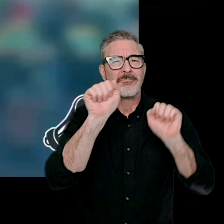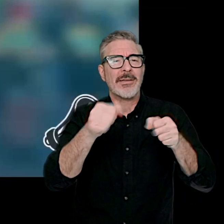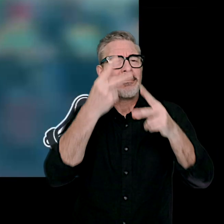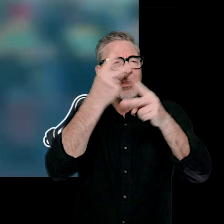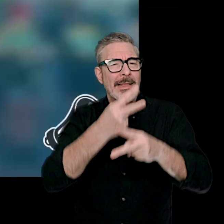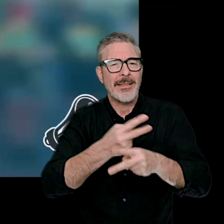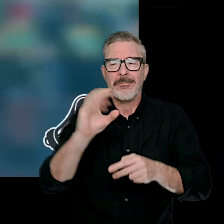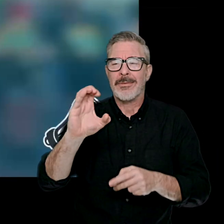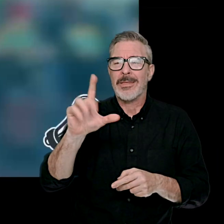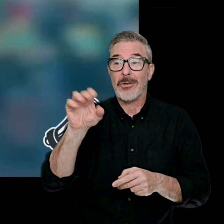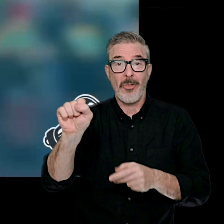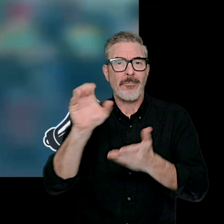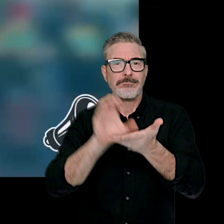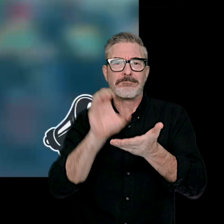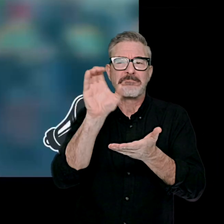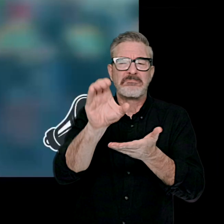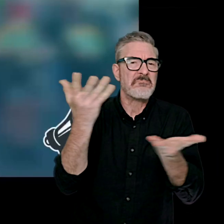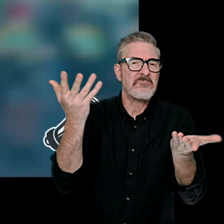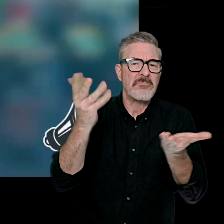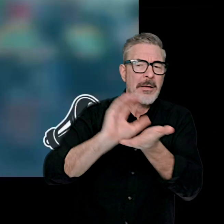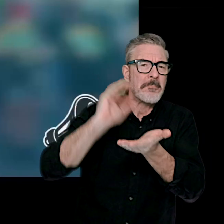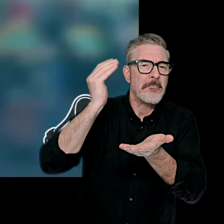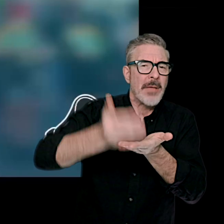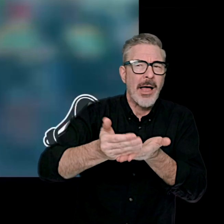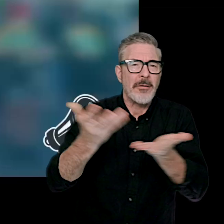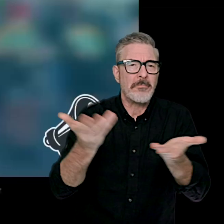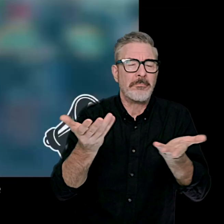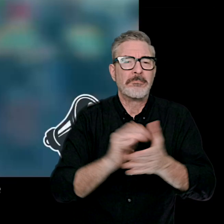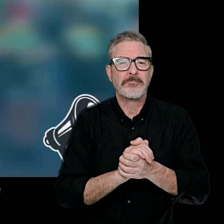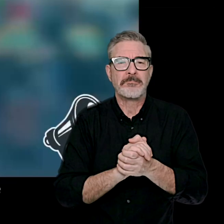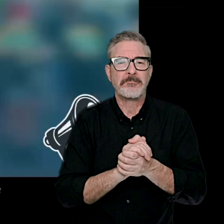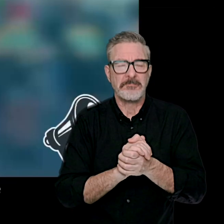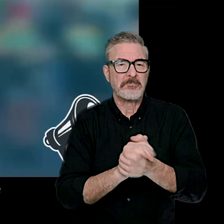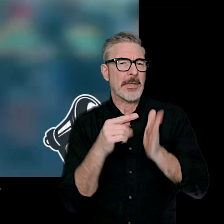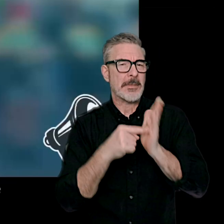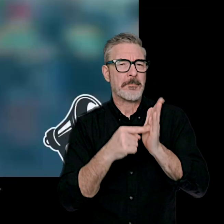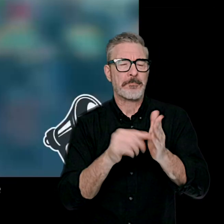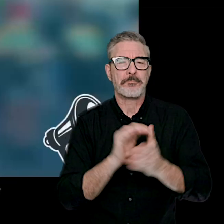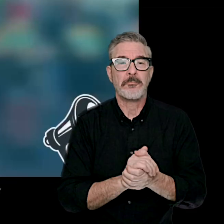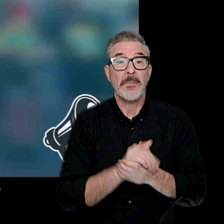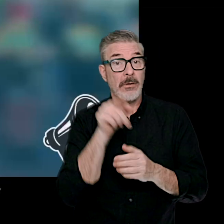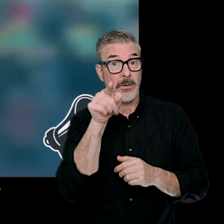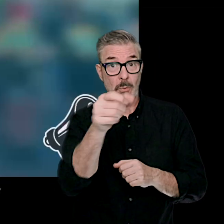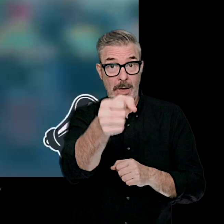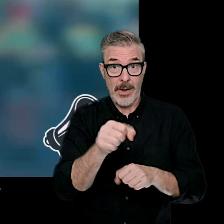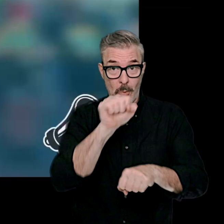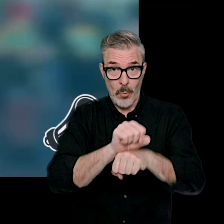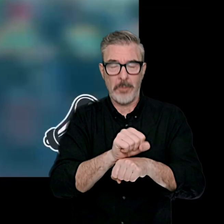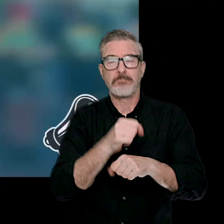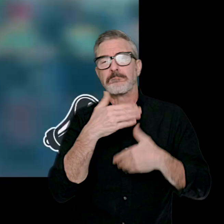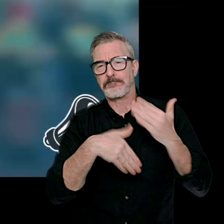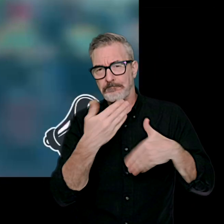this is how you would know how much of CLOS you're entitled to in terms of notice or